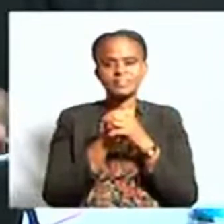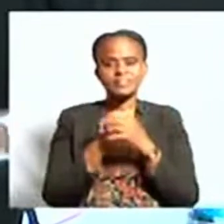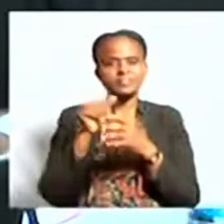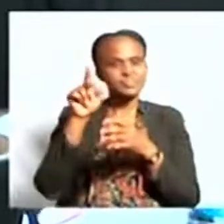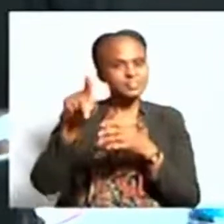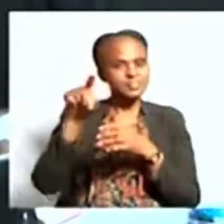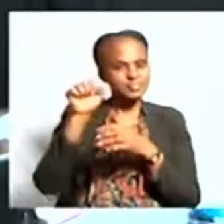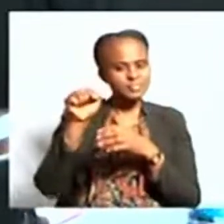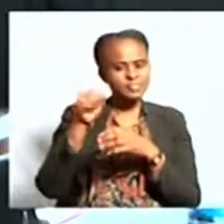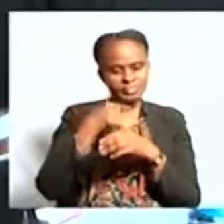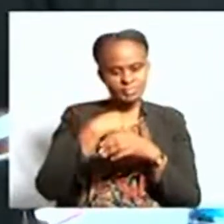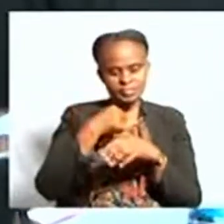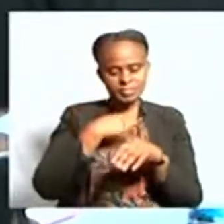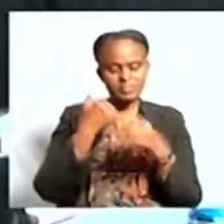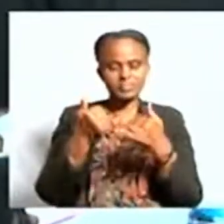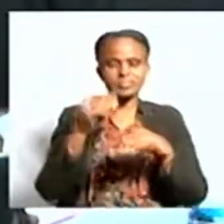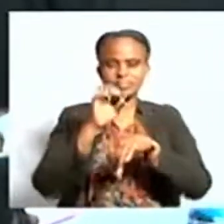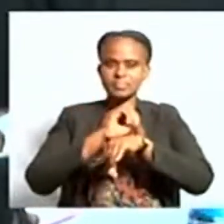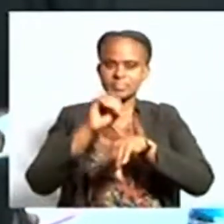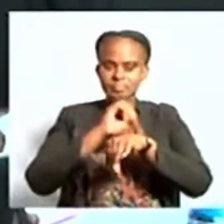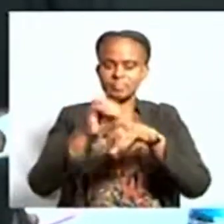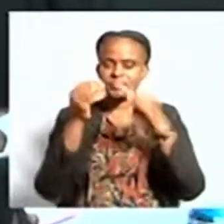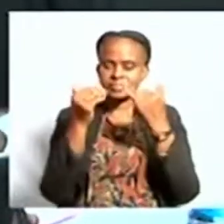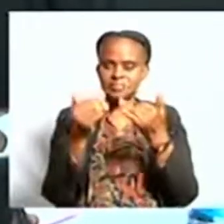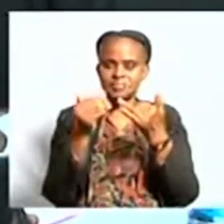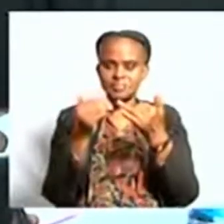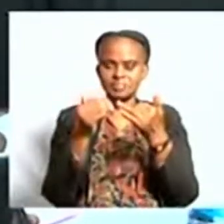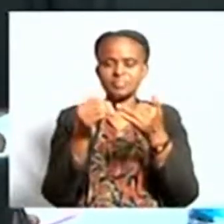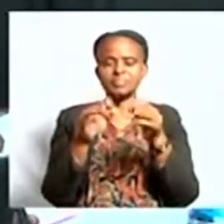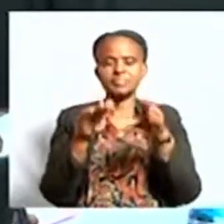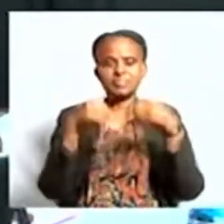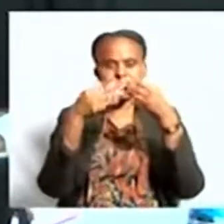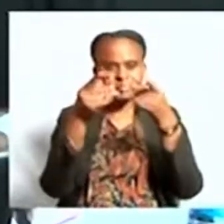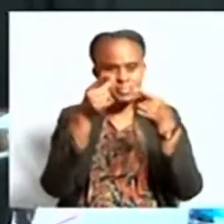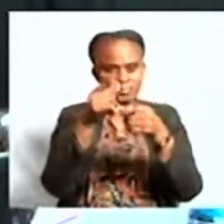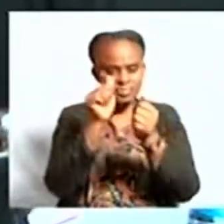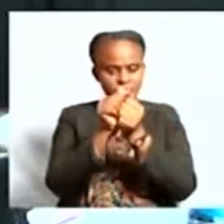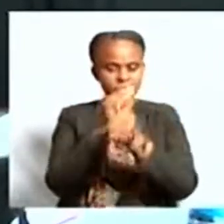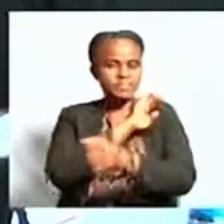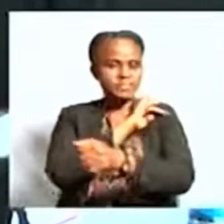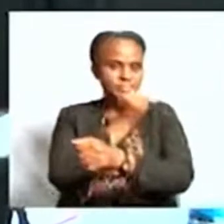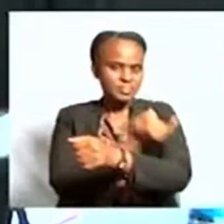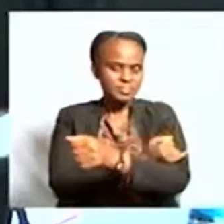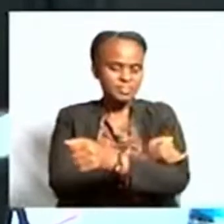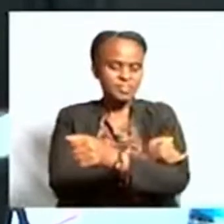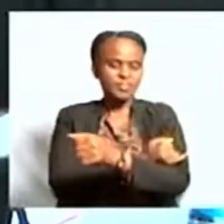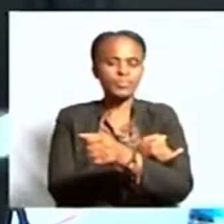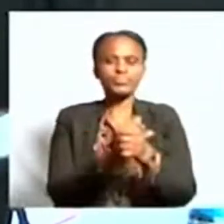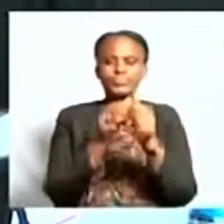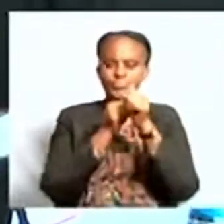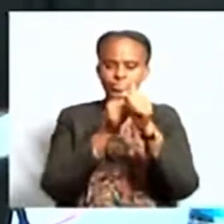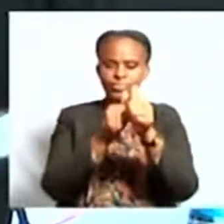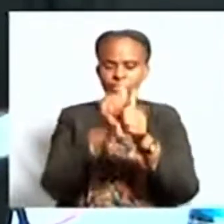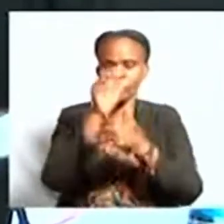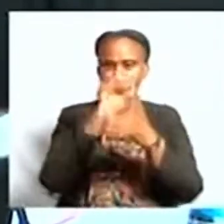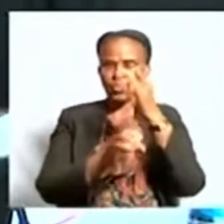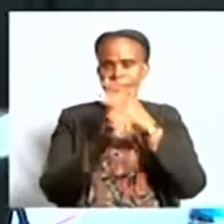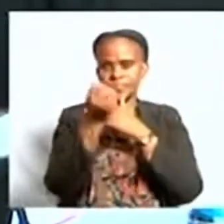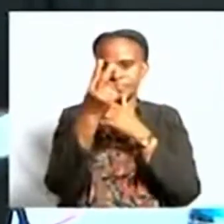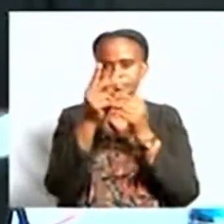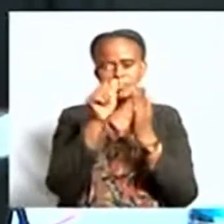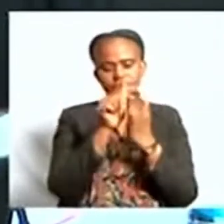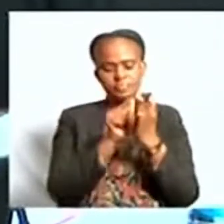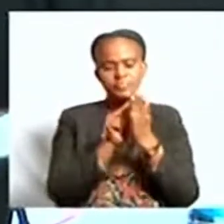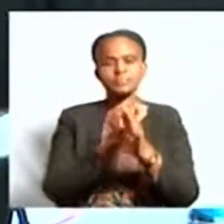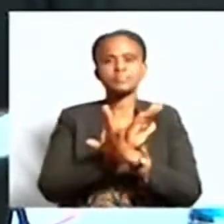PS, let me take this opportunity to confer you with immunity in accordance with Cap 12 of the laws of